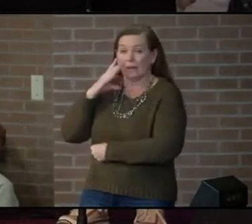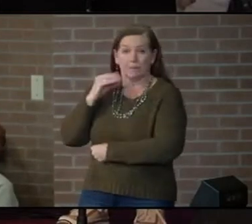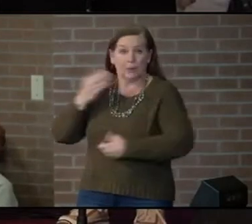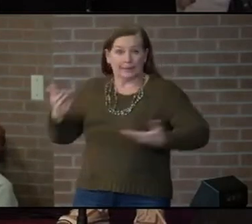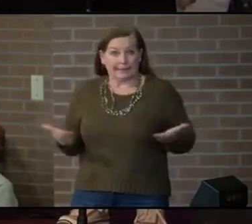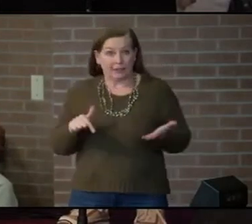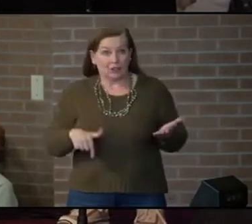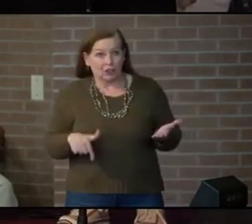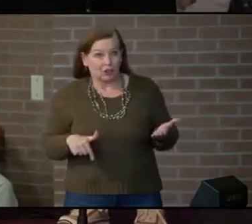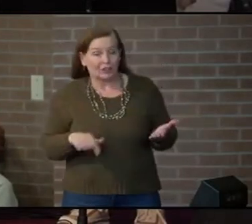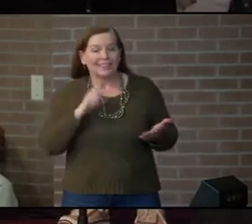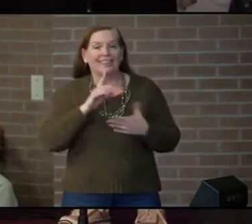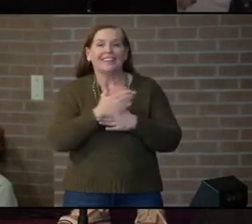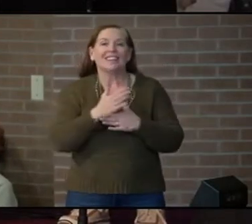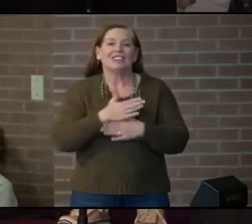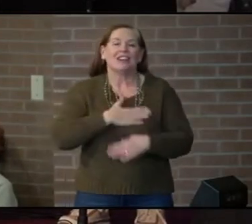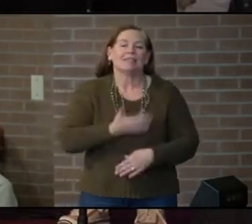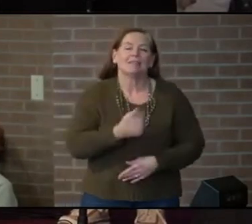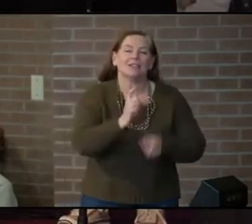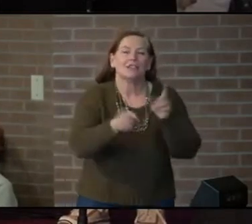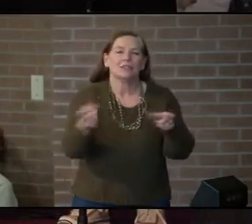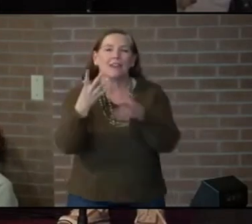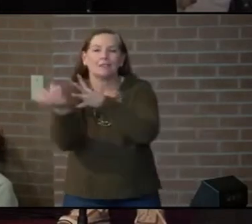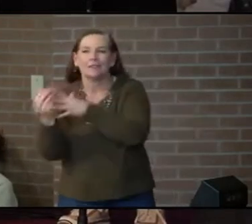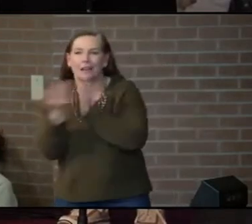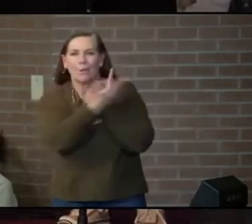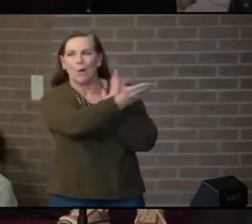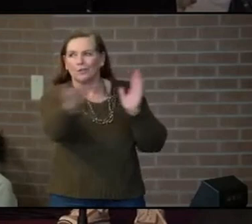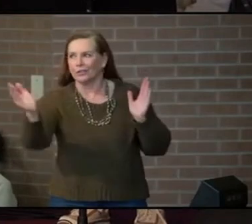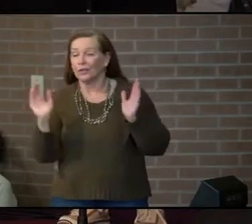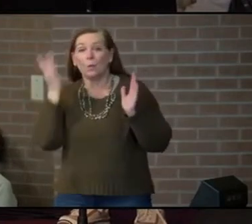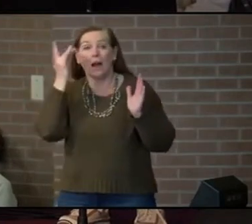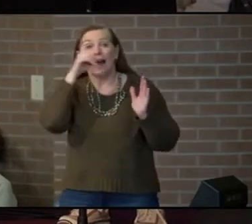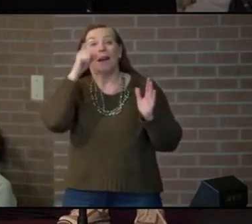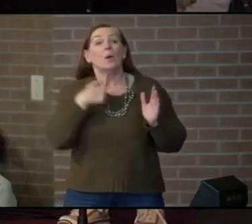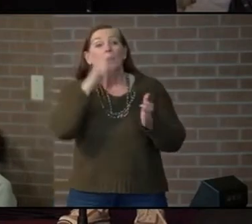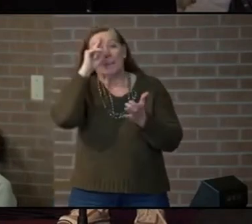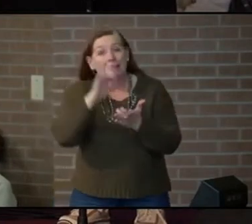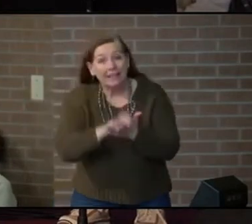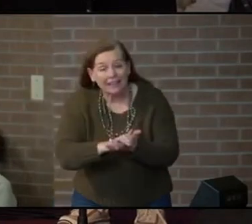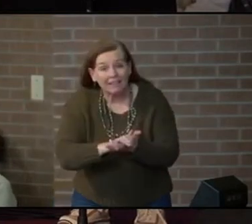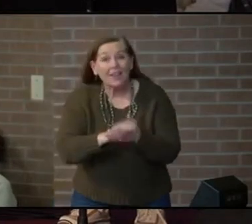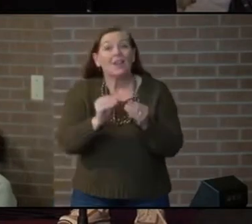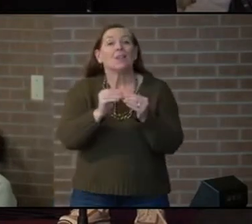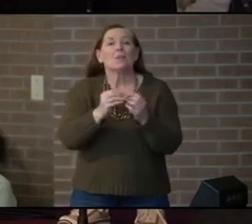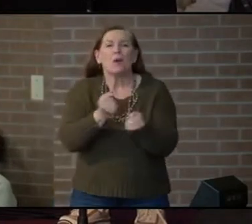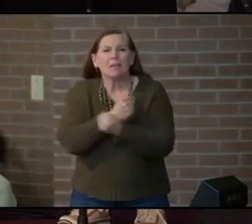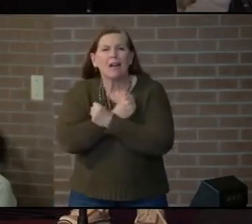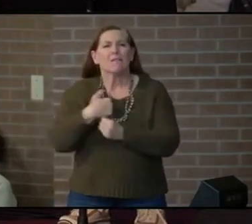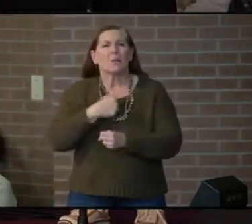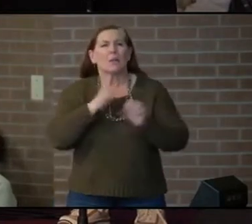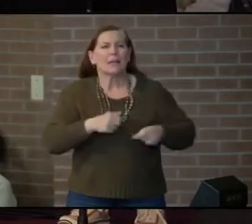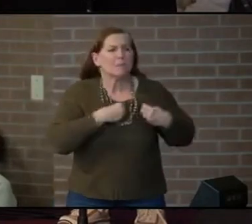here is shared generously beyond these walls, because we believe that the more love we pour into